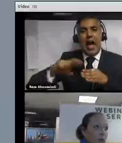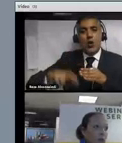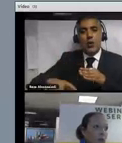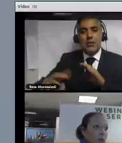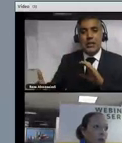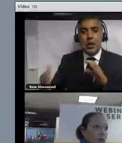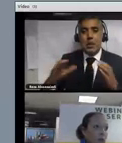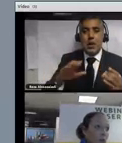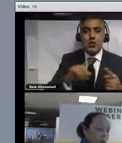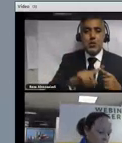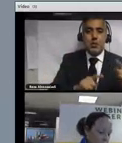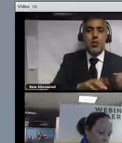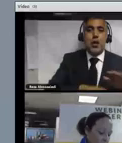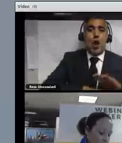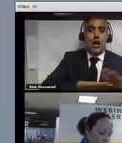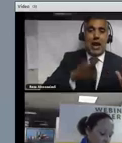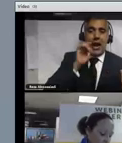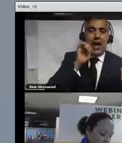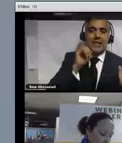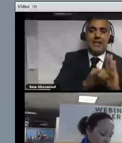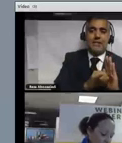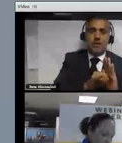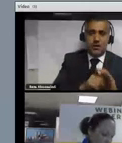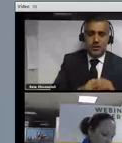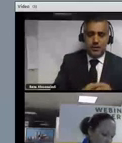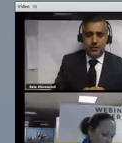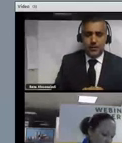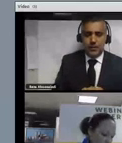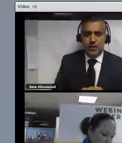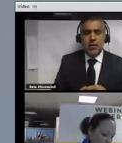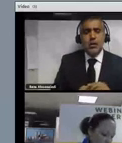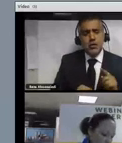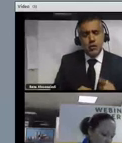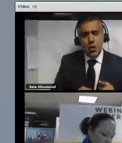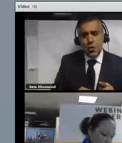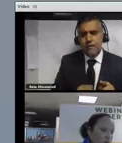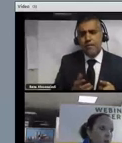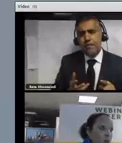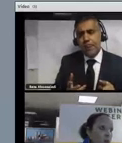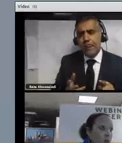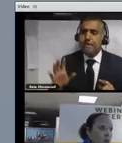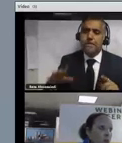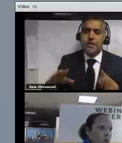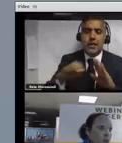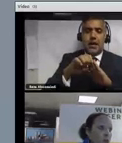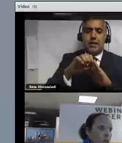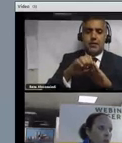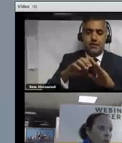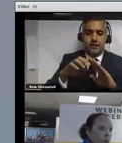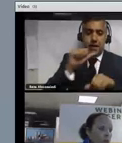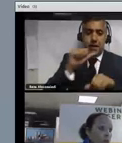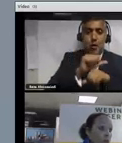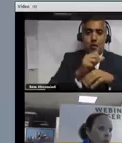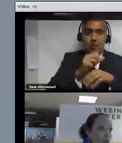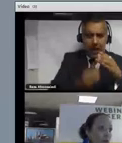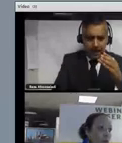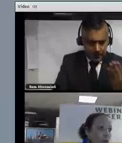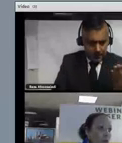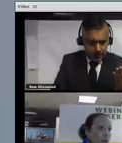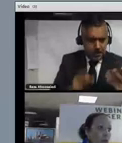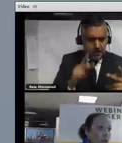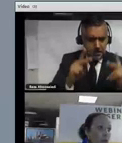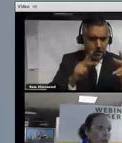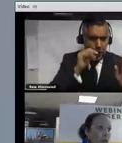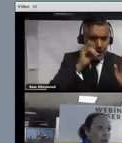not identified by those questions. Okay? So by seeing, say, for example, an employment gap between people identified by